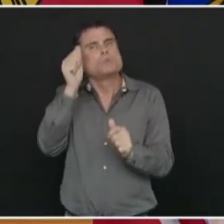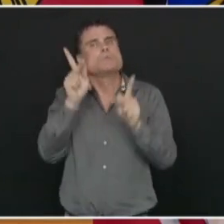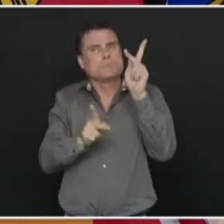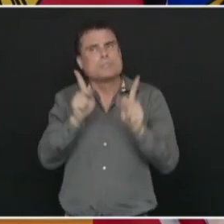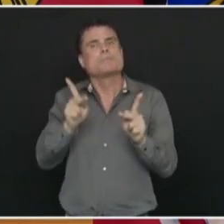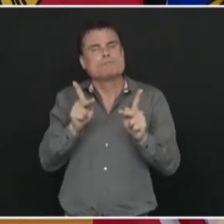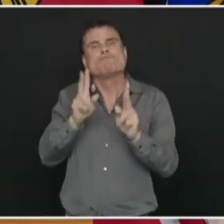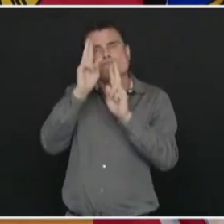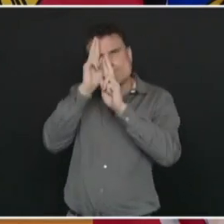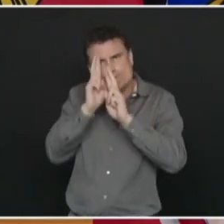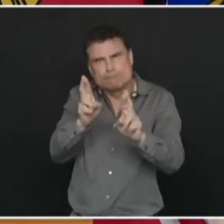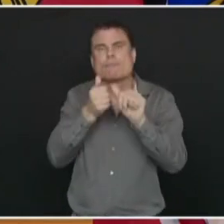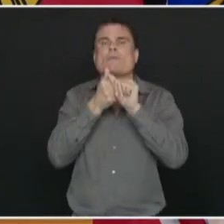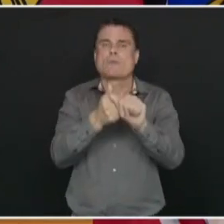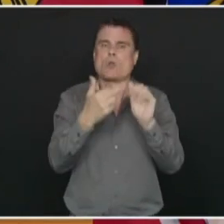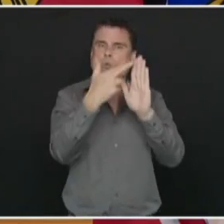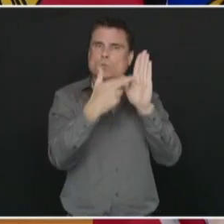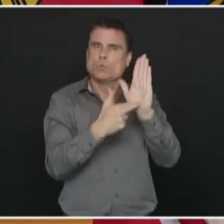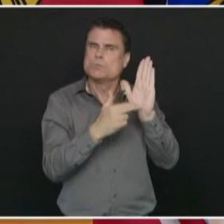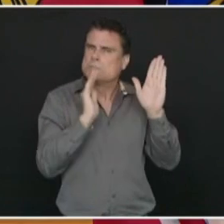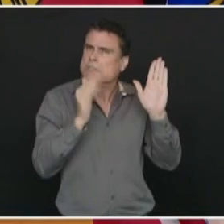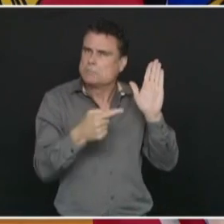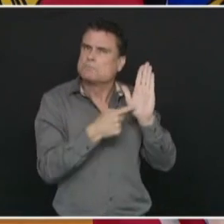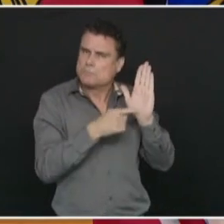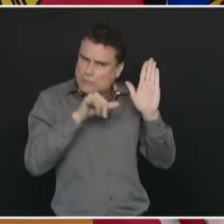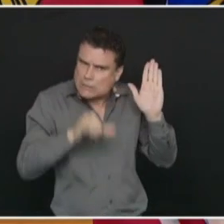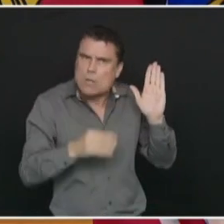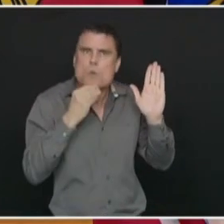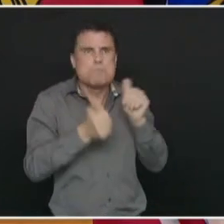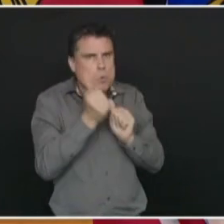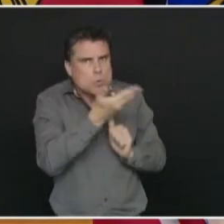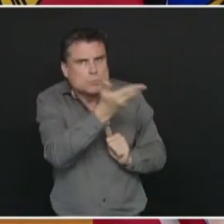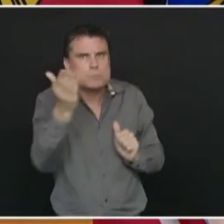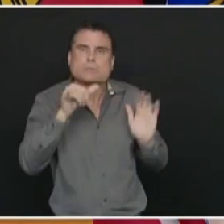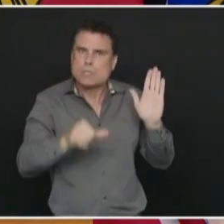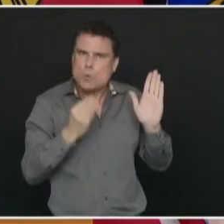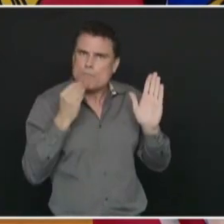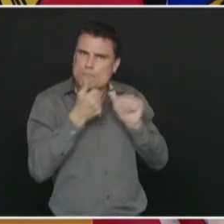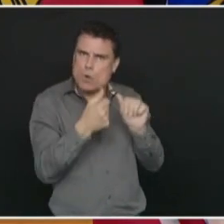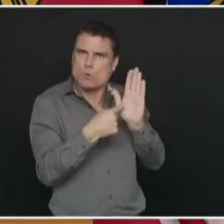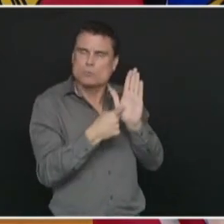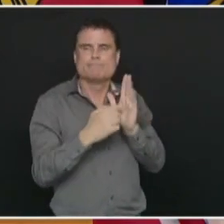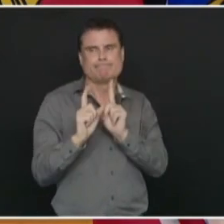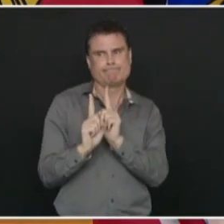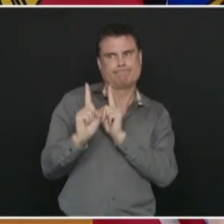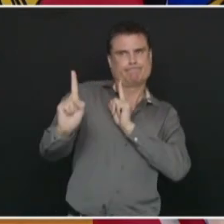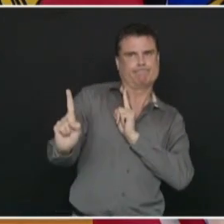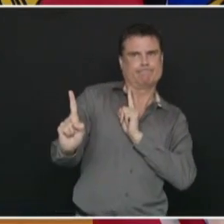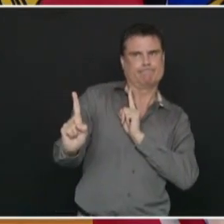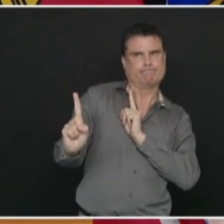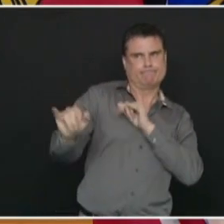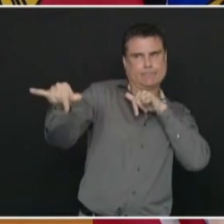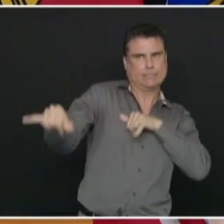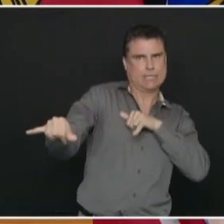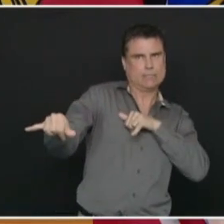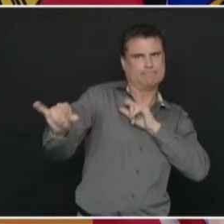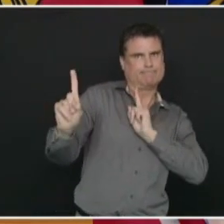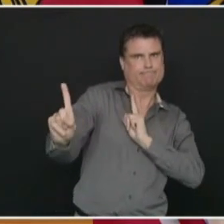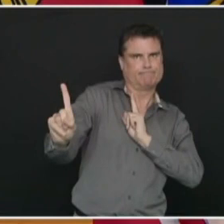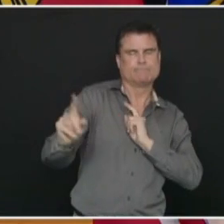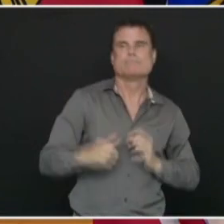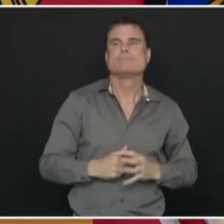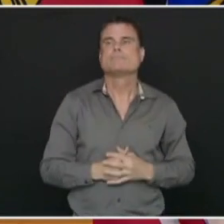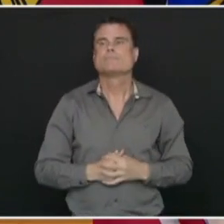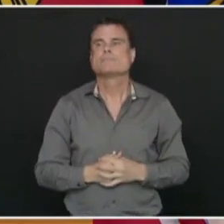anxiety and trauma, really, when you're caring for older people, you know, our elders and seniors in an outbreak like this,